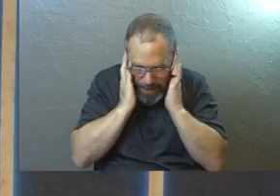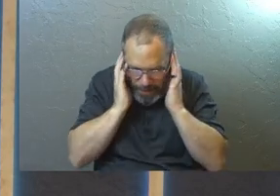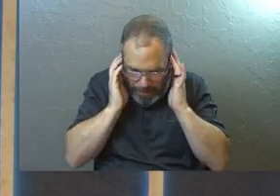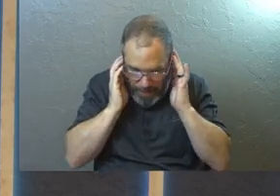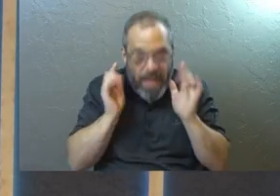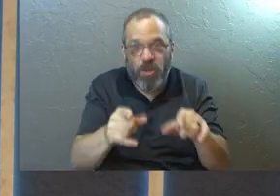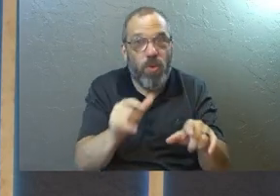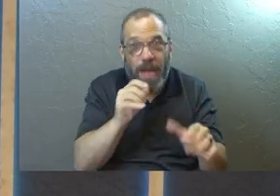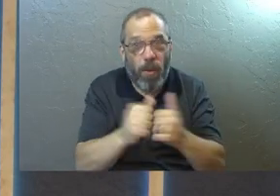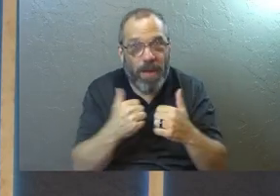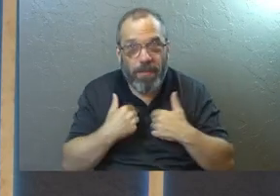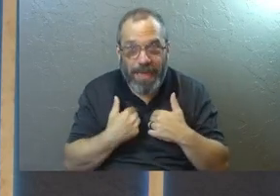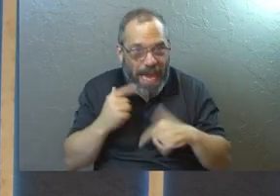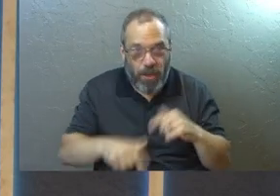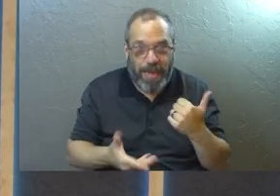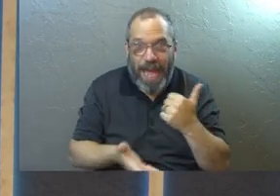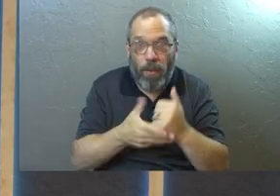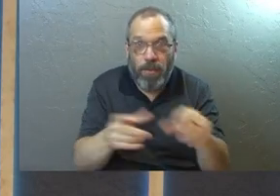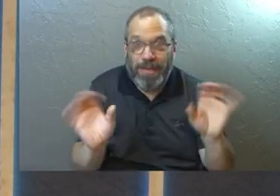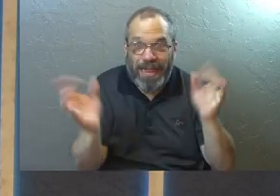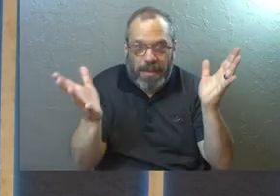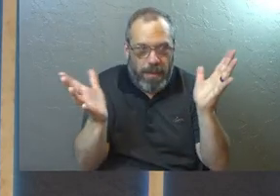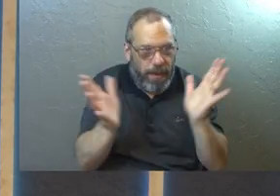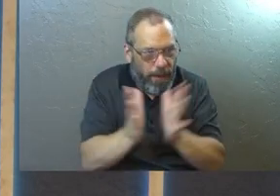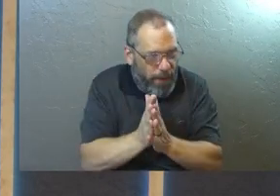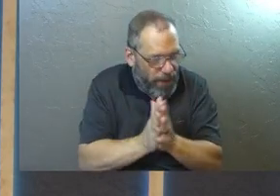None of you were there, by the way, I couldn't do anything for you.